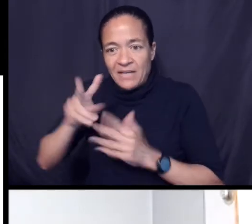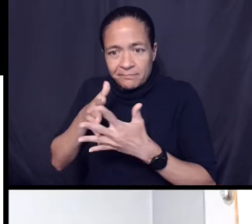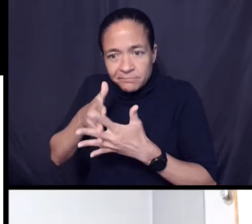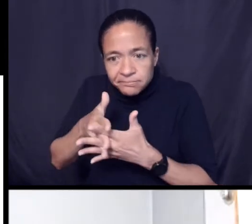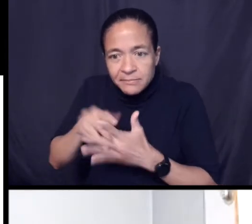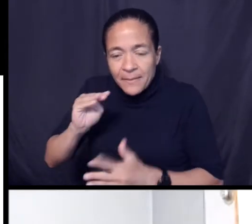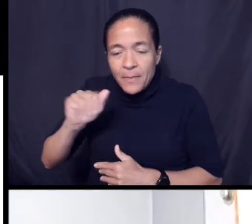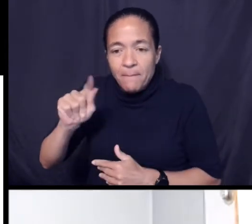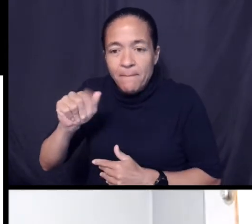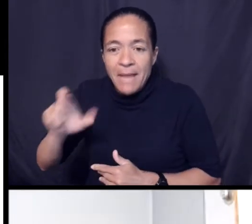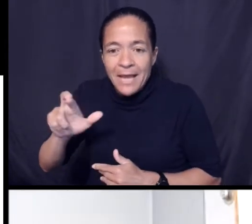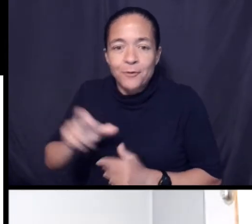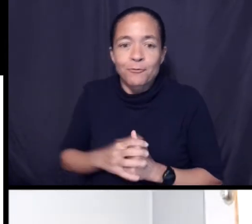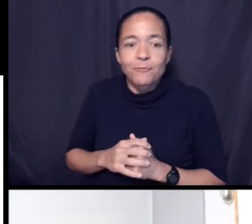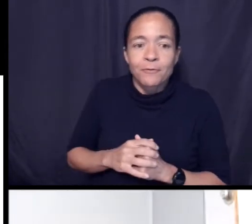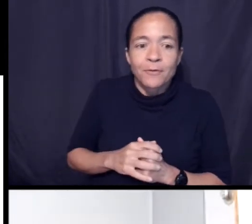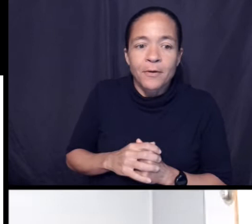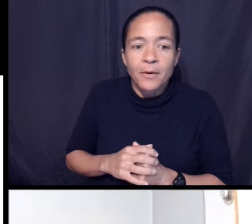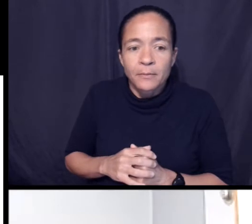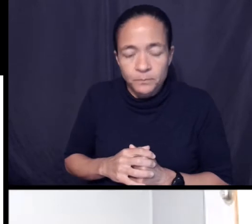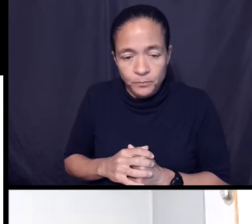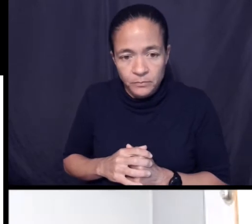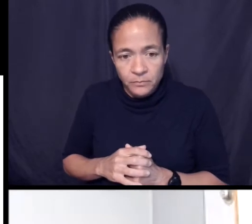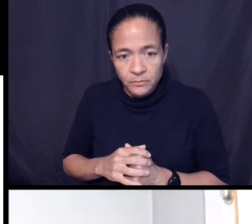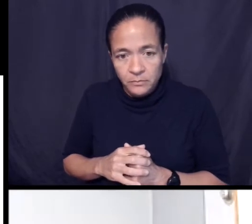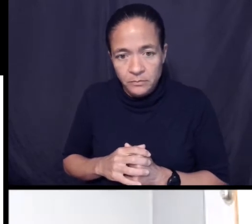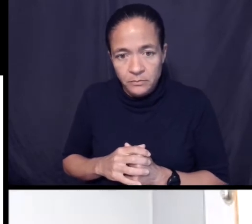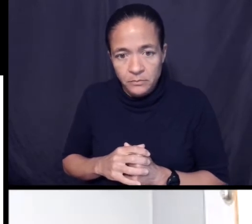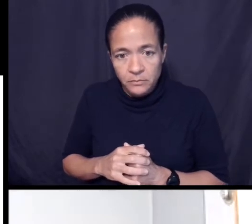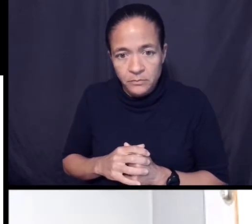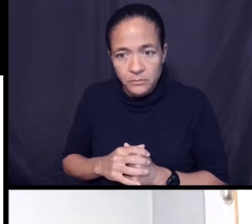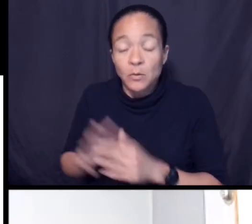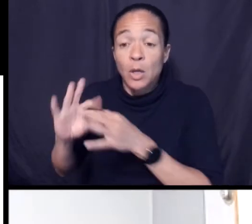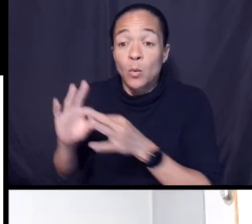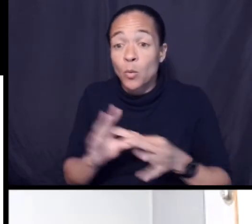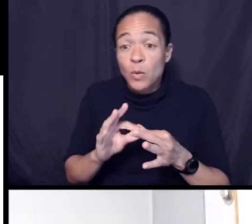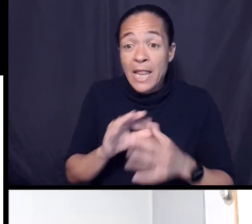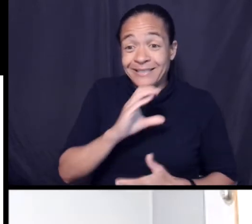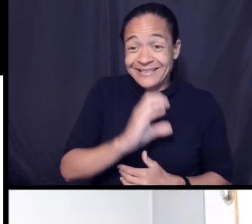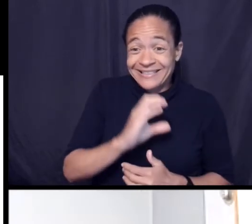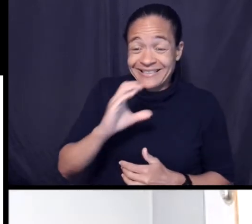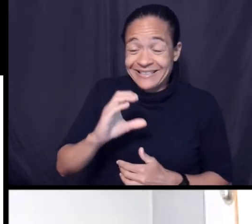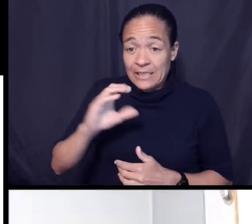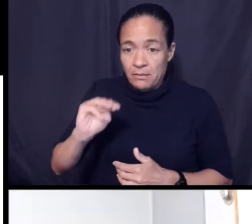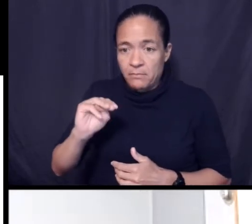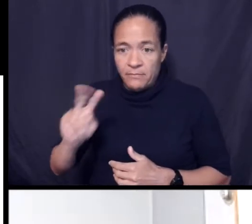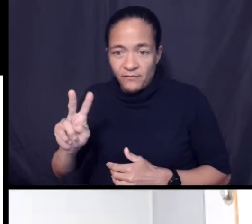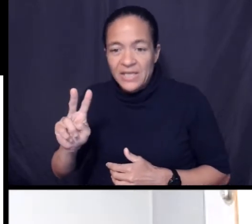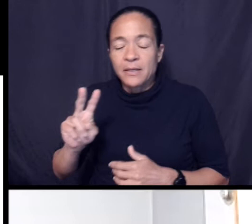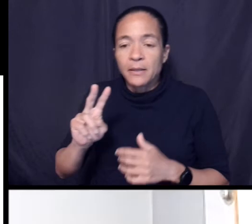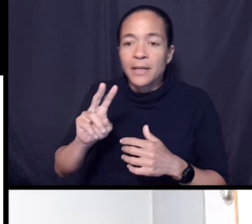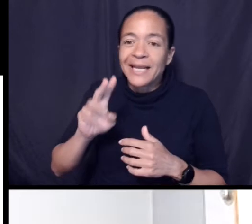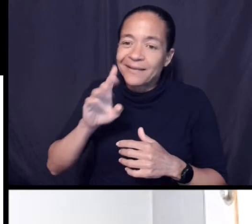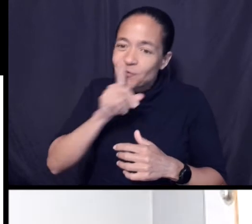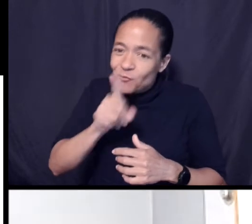these seizures can be quite refractory to treatment. And related to congenital CMV, again, based on